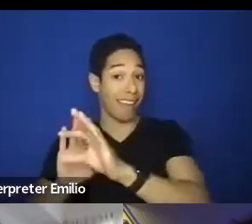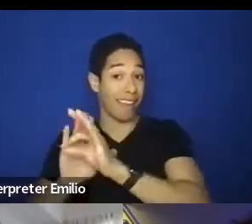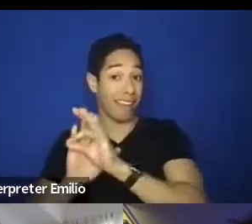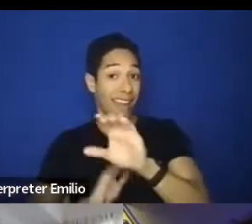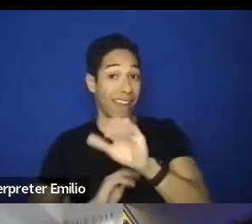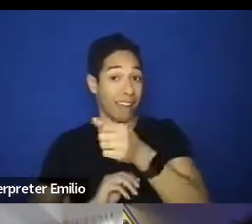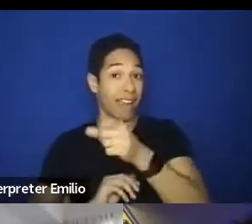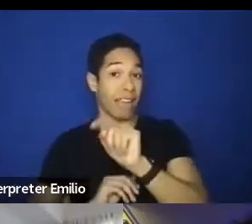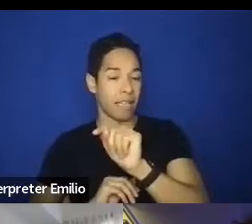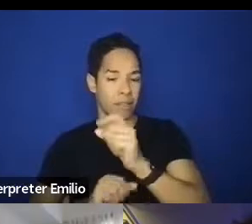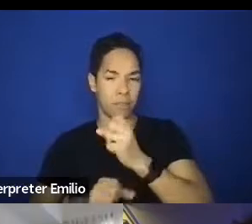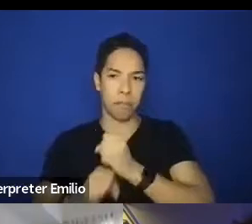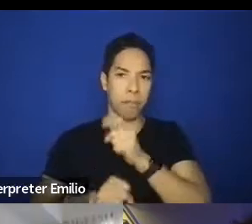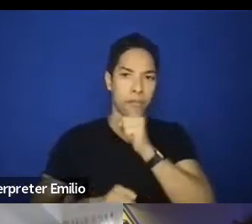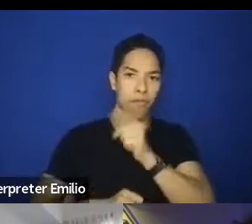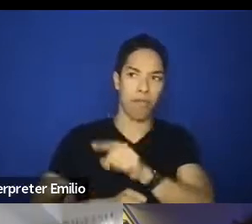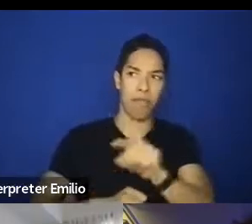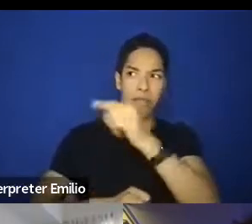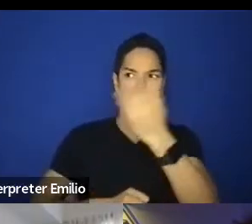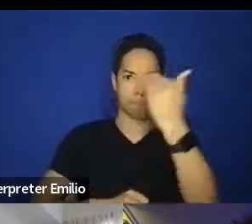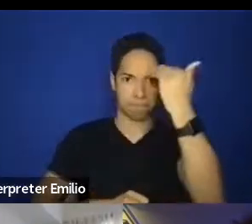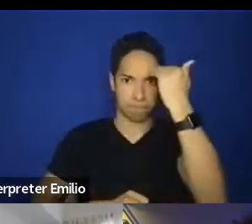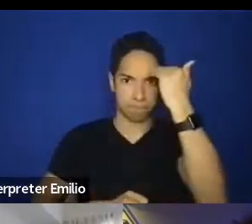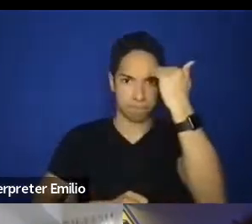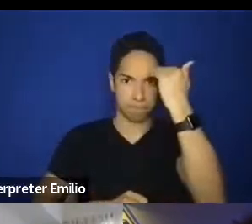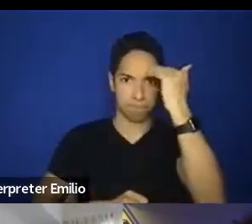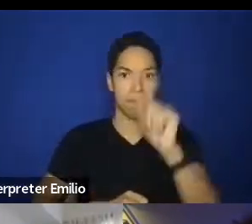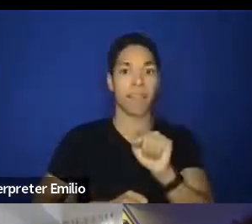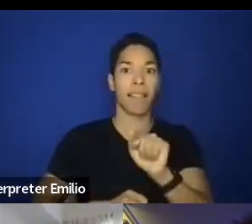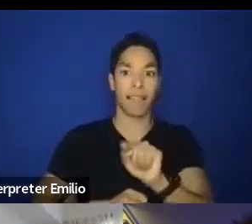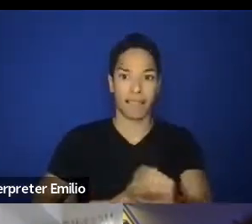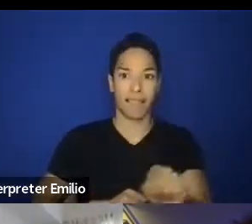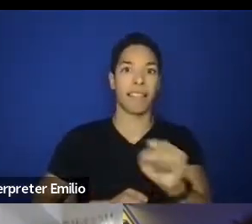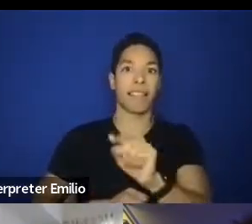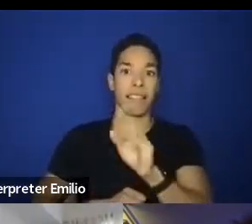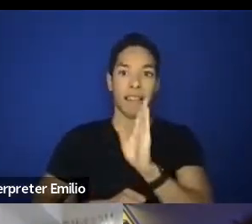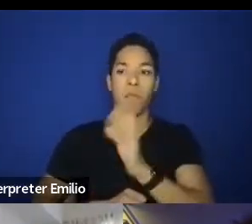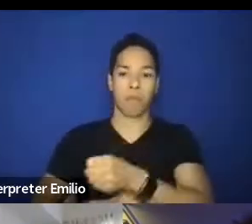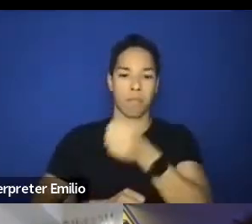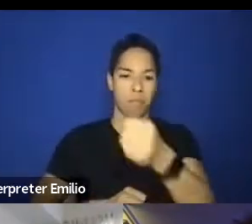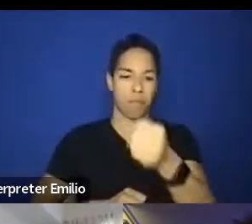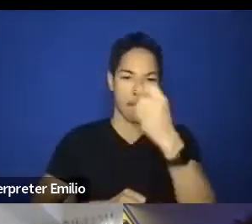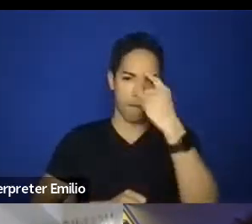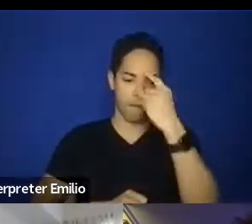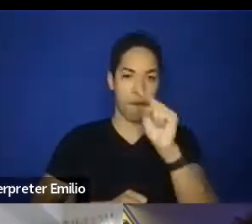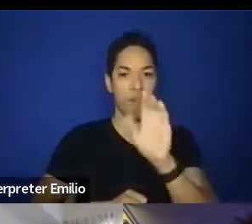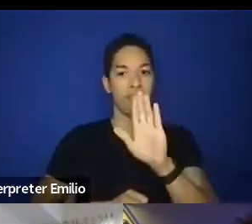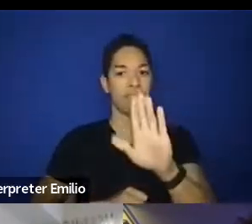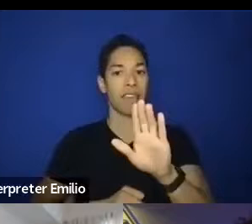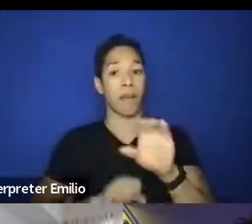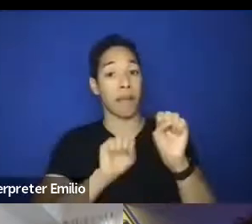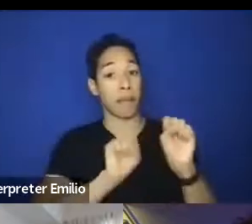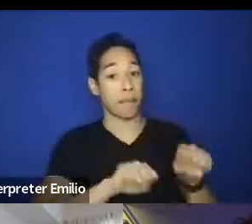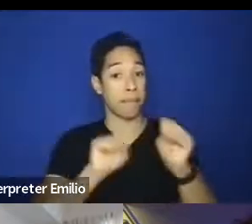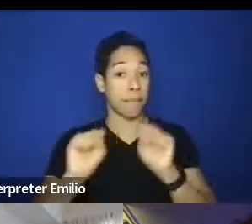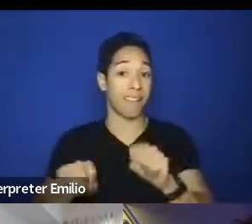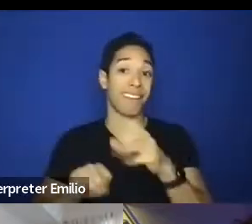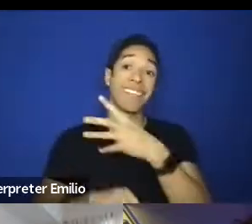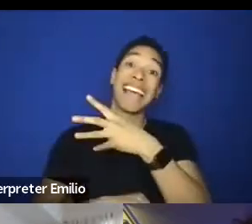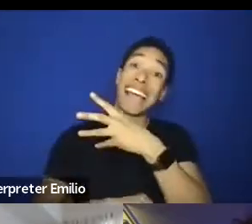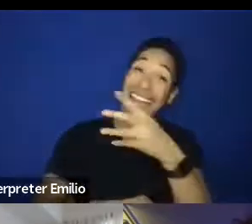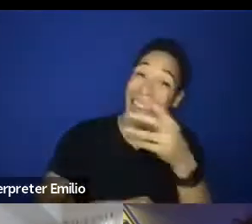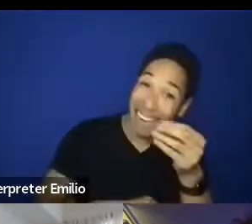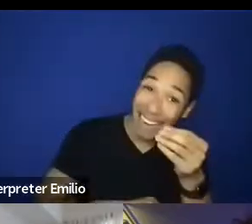they are aware that they are being placed there for their casting abilities, but